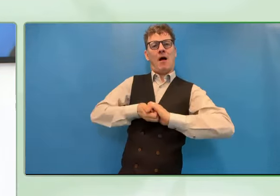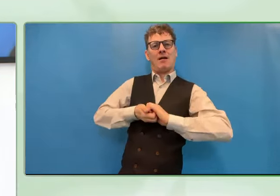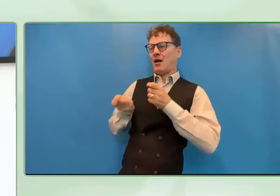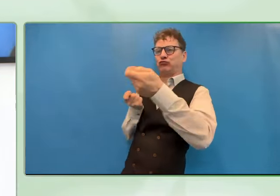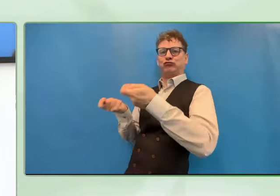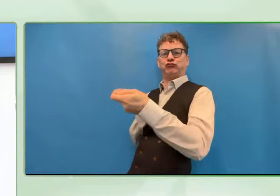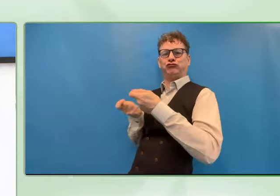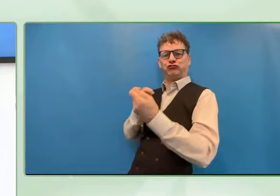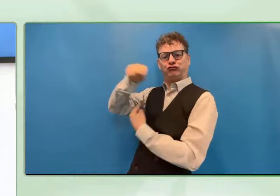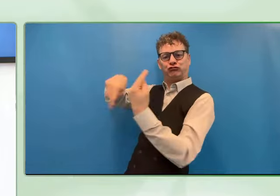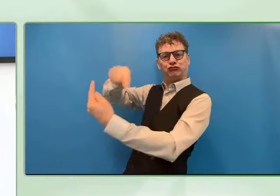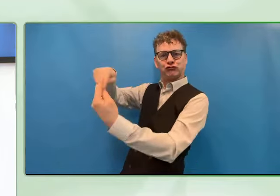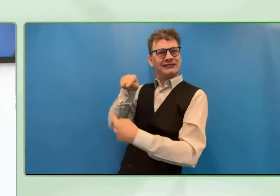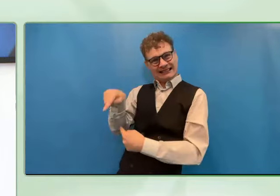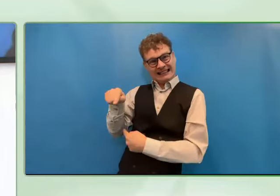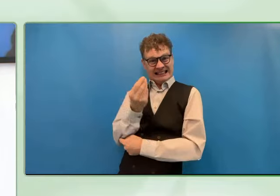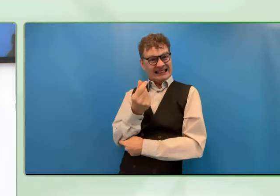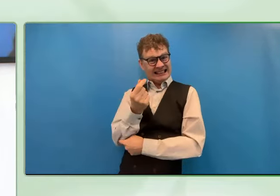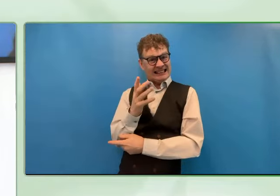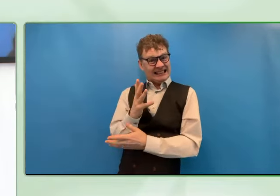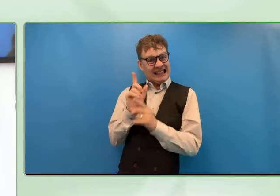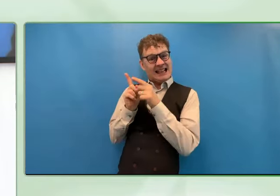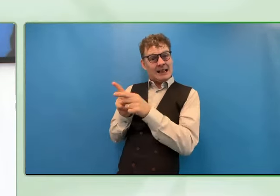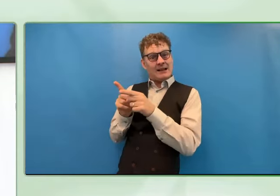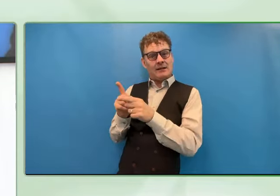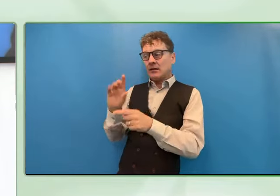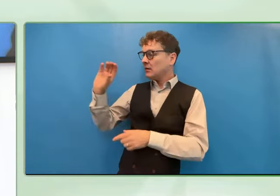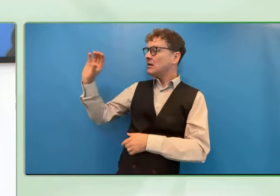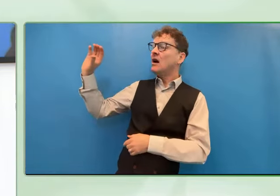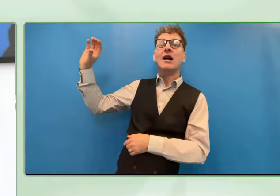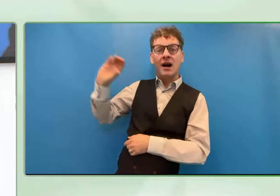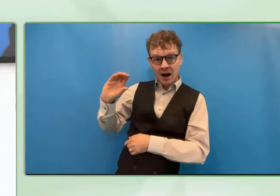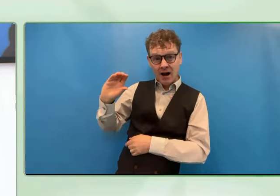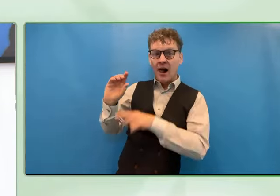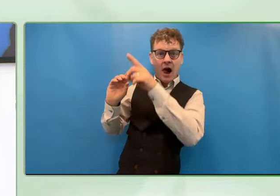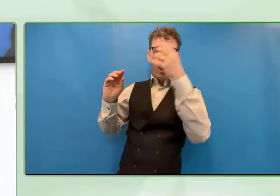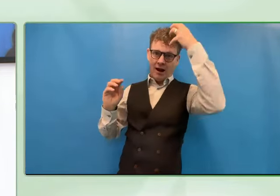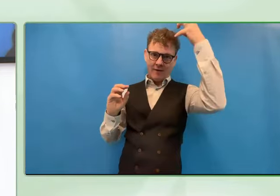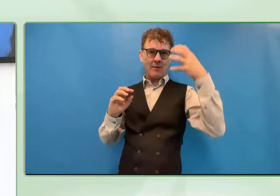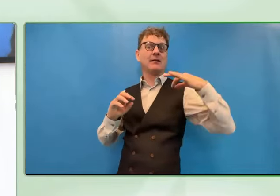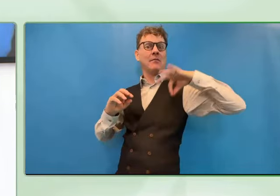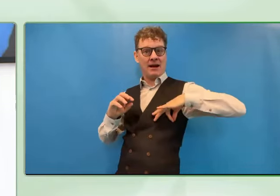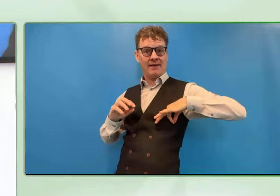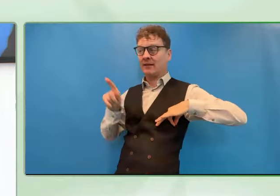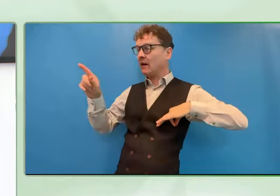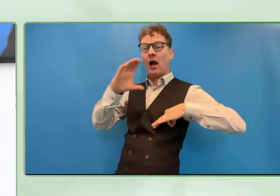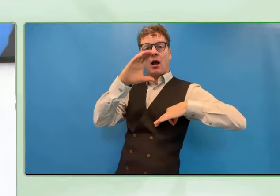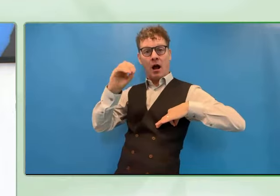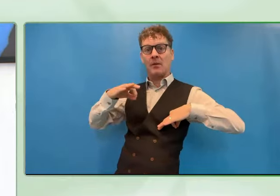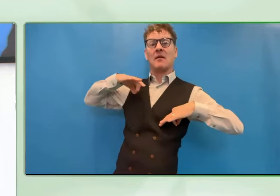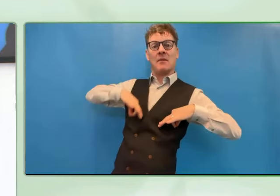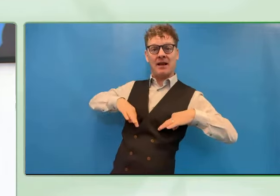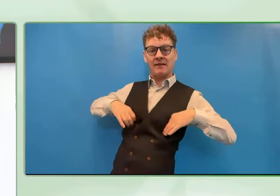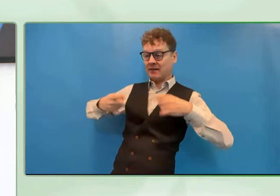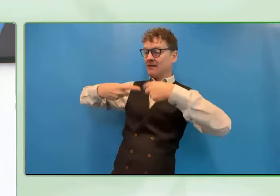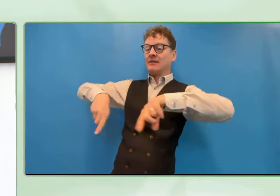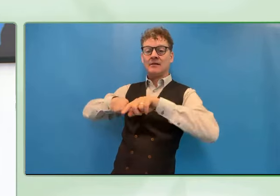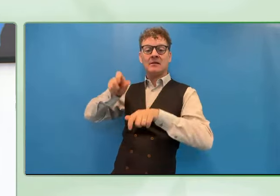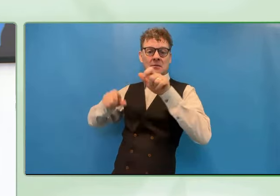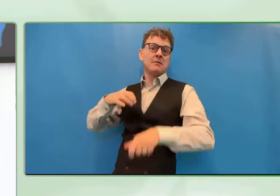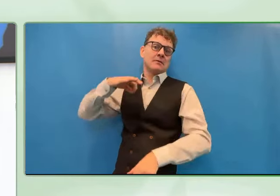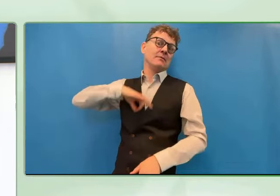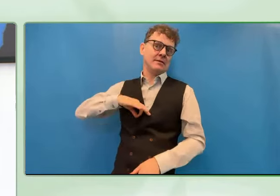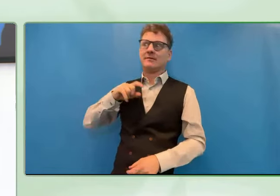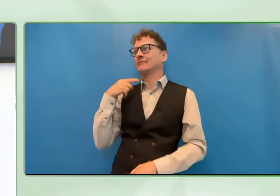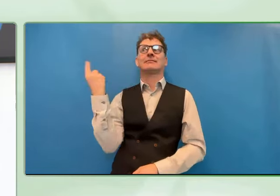CSR money, give the leverage to the government, give the visibility to the corporate, do the implementation, and make India more